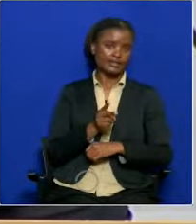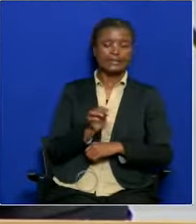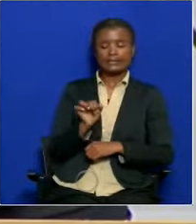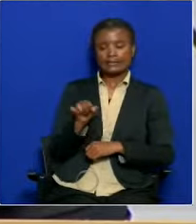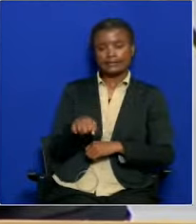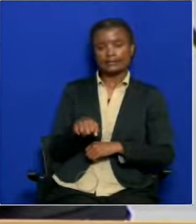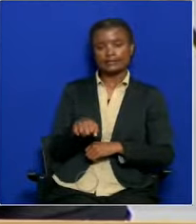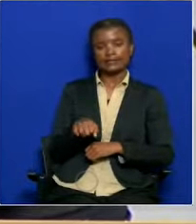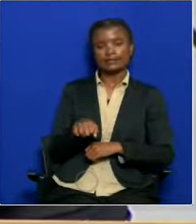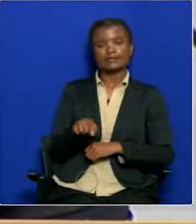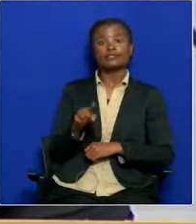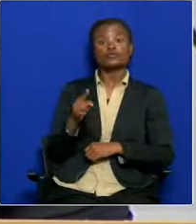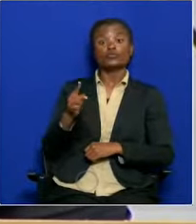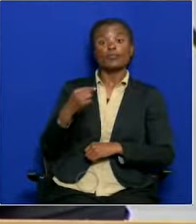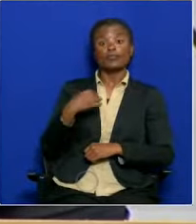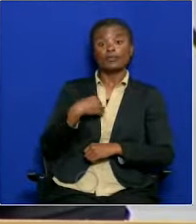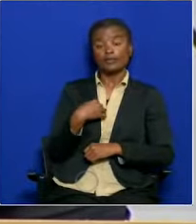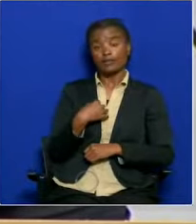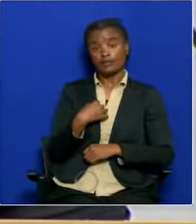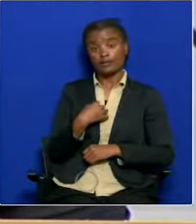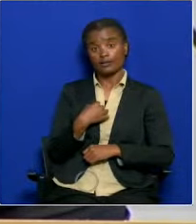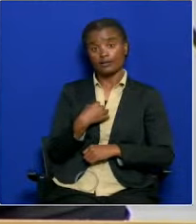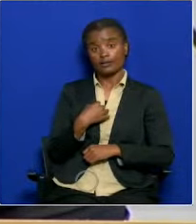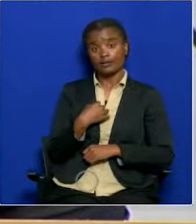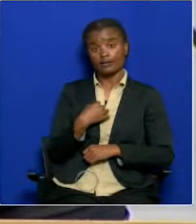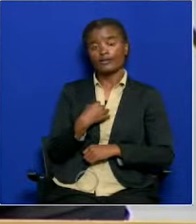me, his favor.